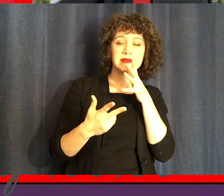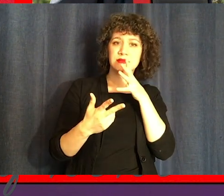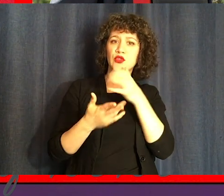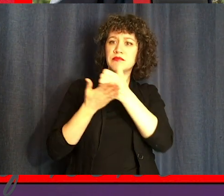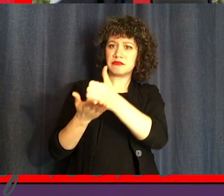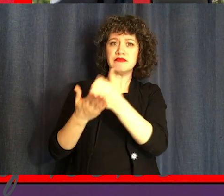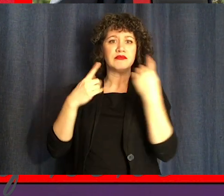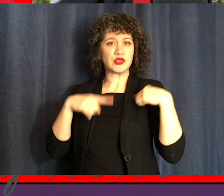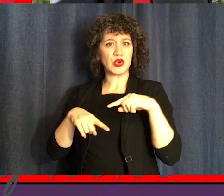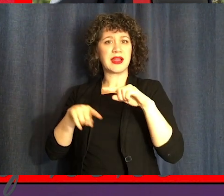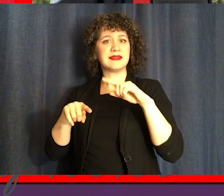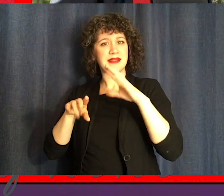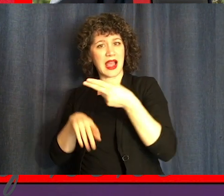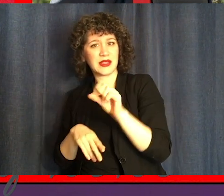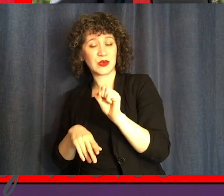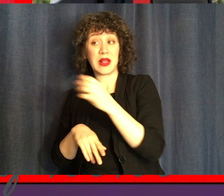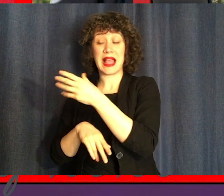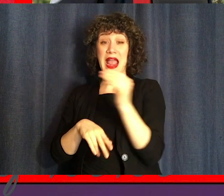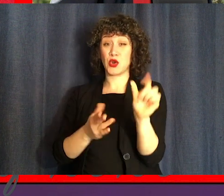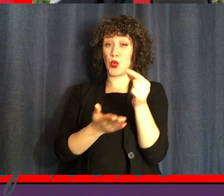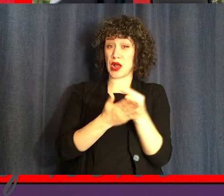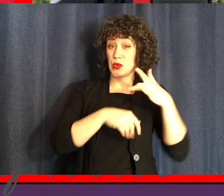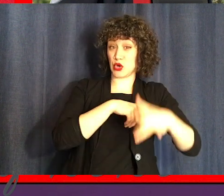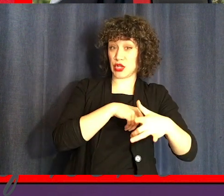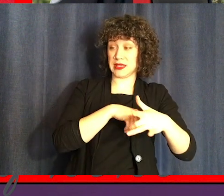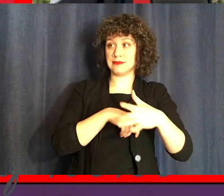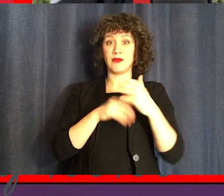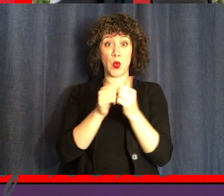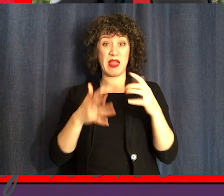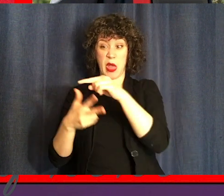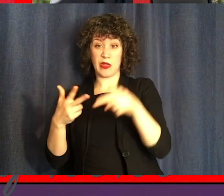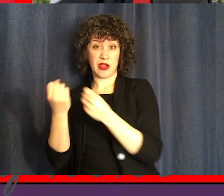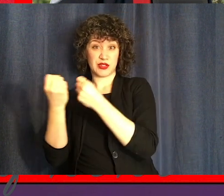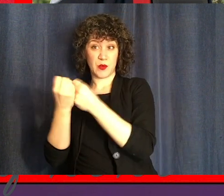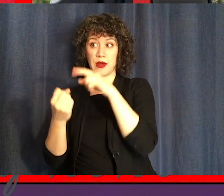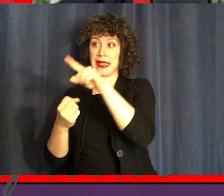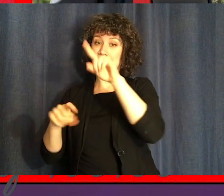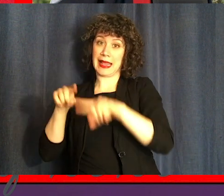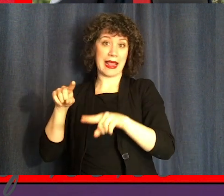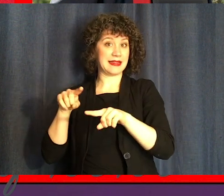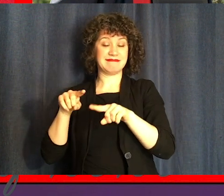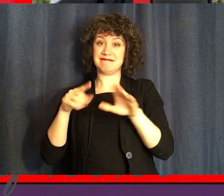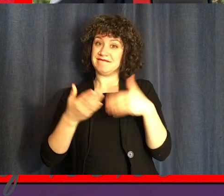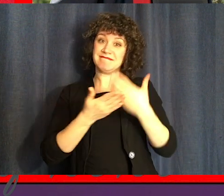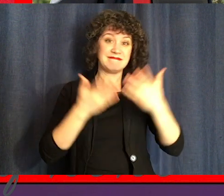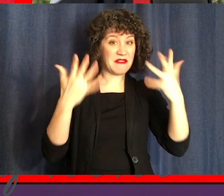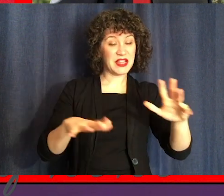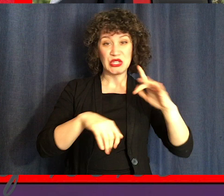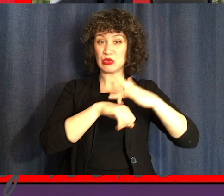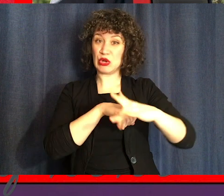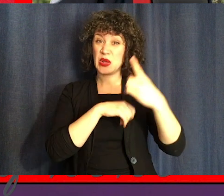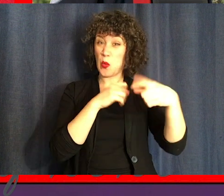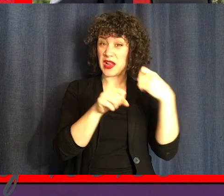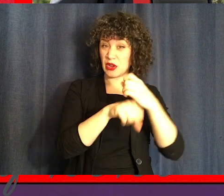graduating early. Without them, he wouldn't have been able to do what he did to get here and finish a year early.